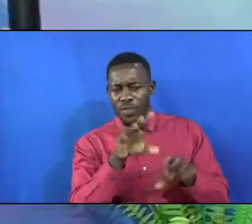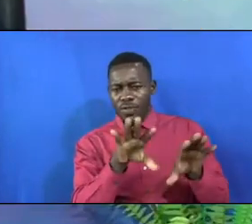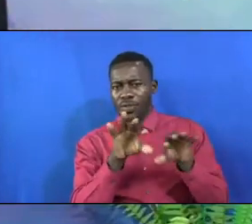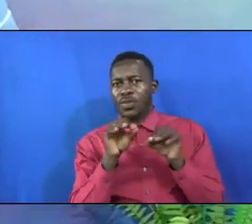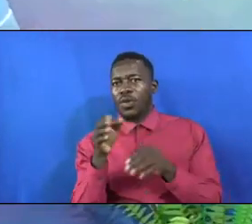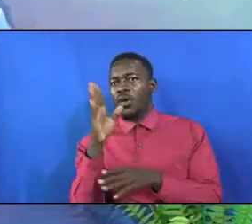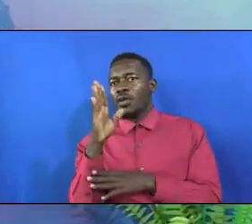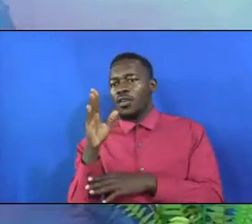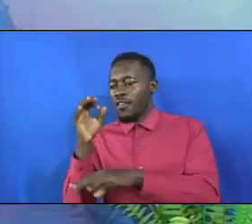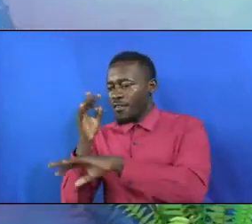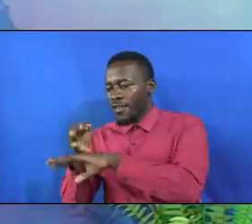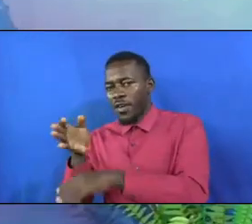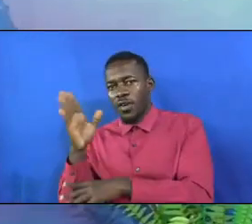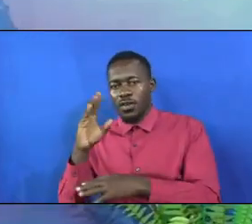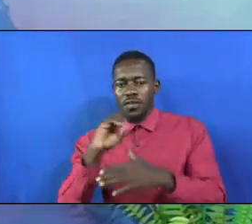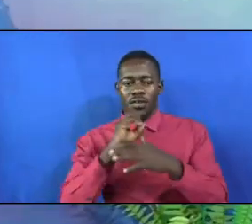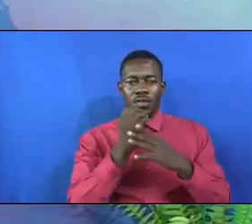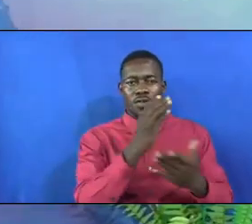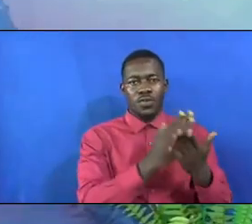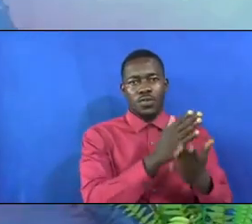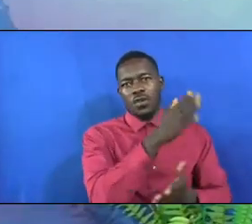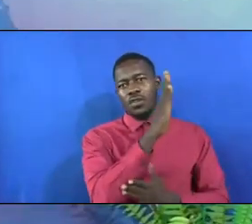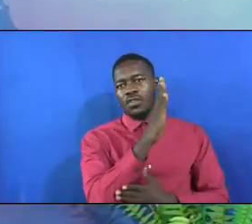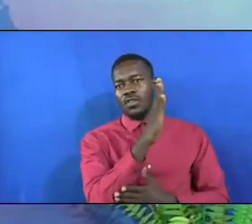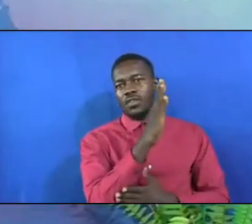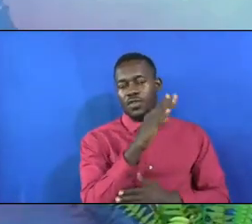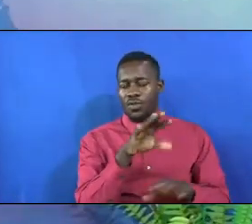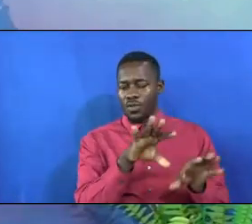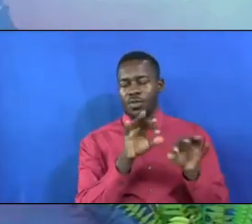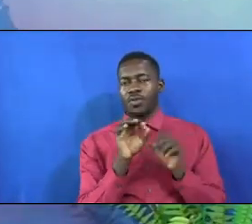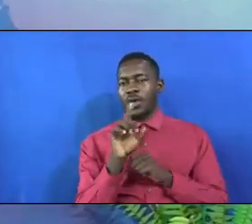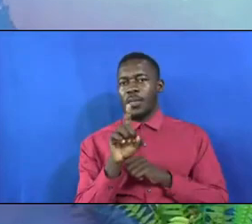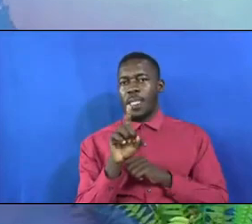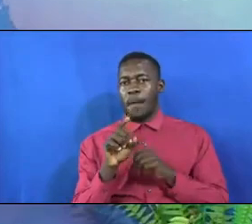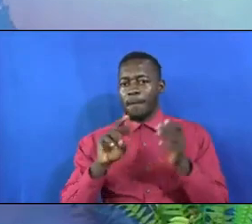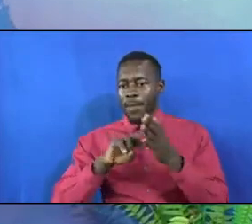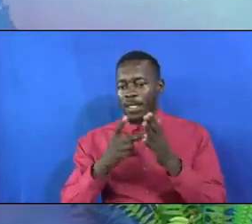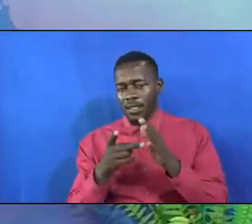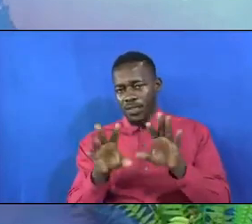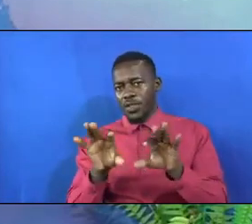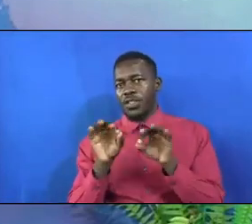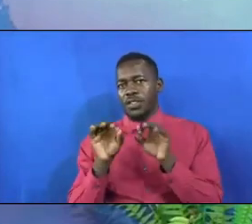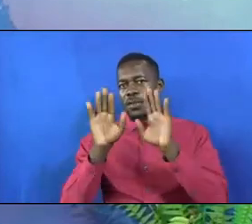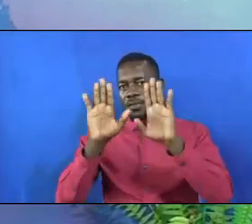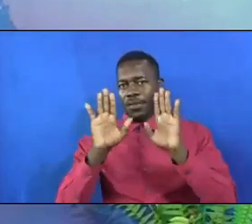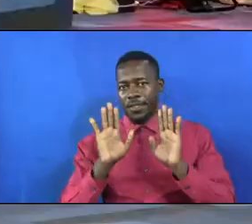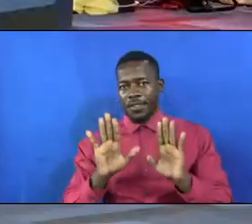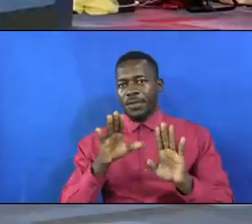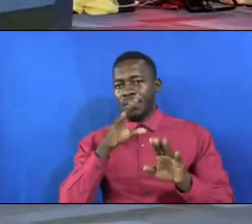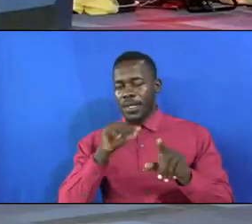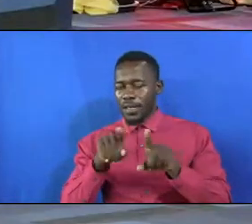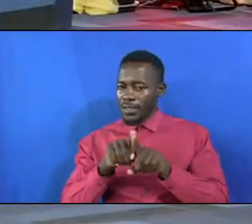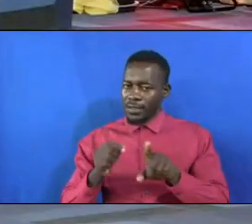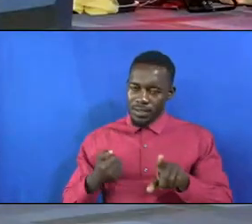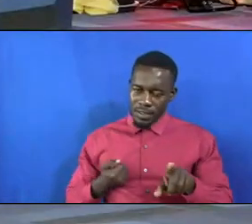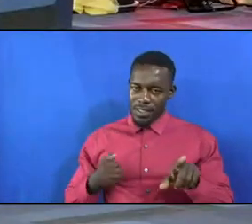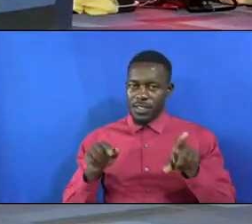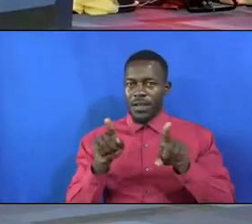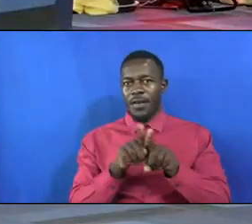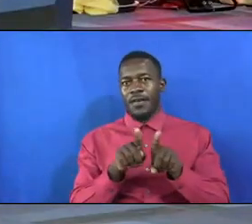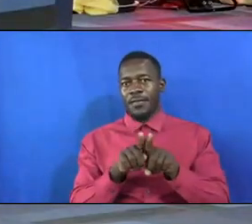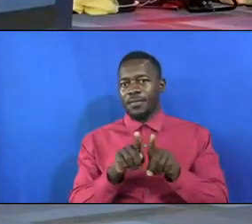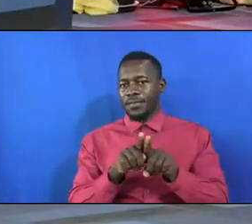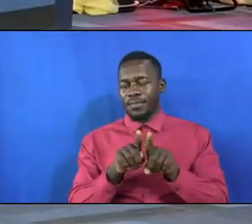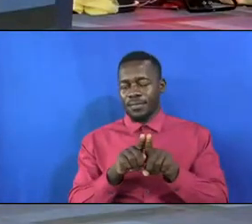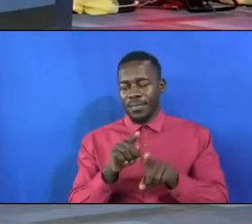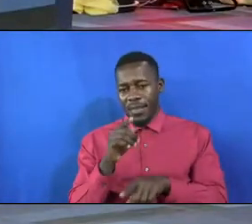situation, I don't know what you're going through, but it is calling for you to choose. My brother, my sister, do not